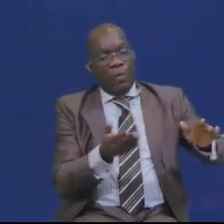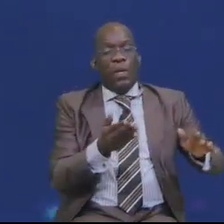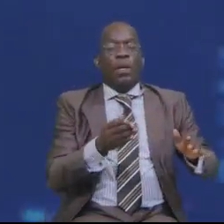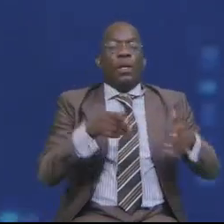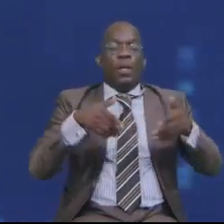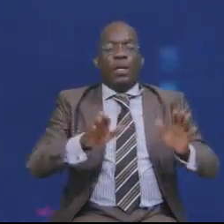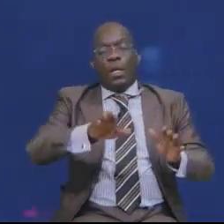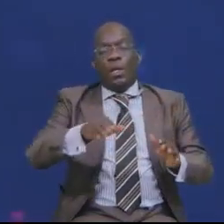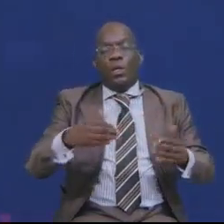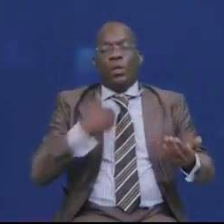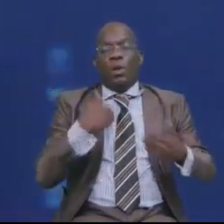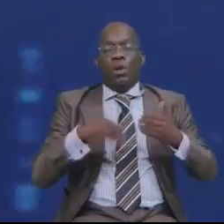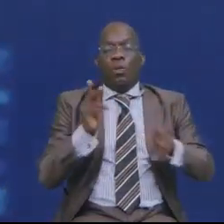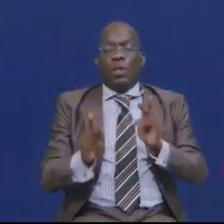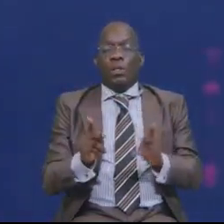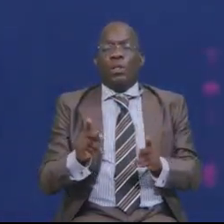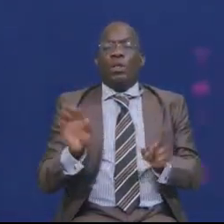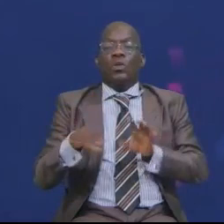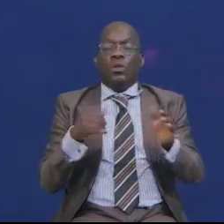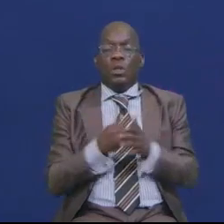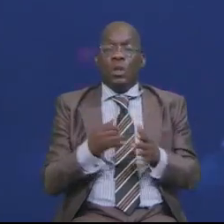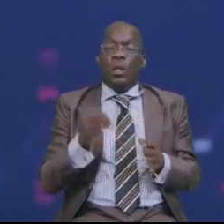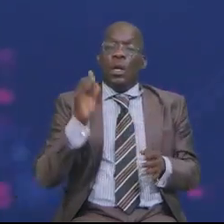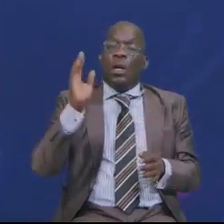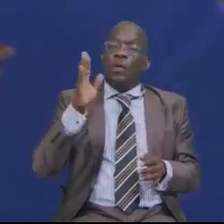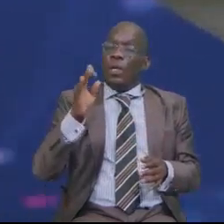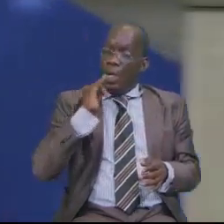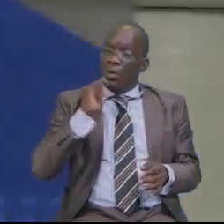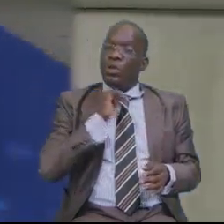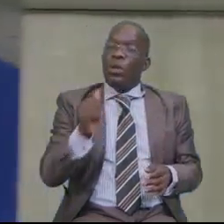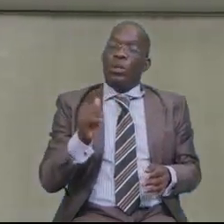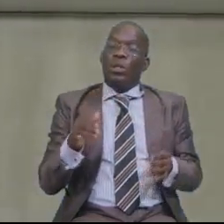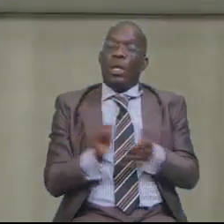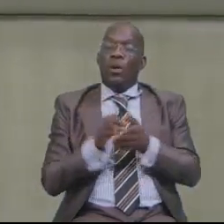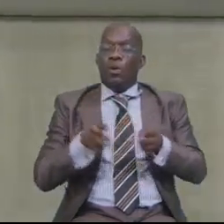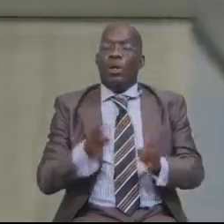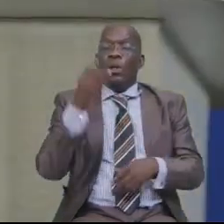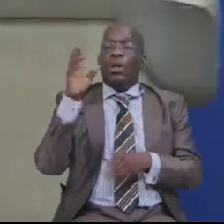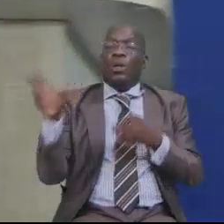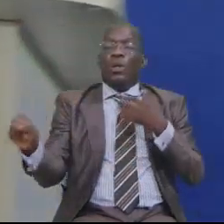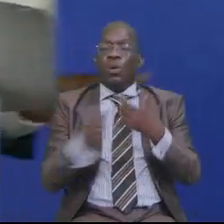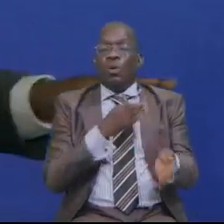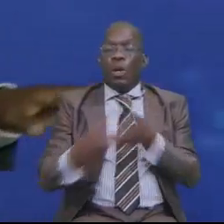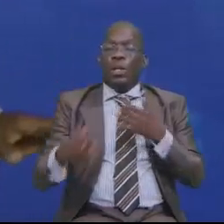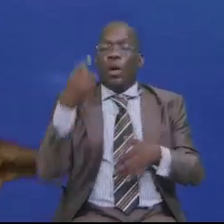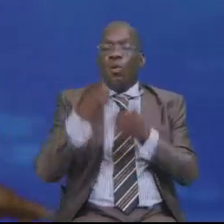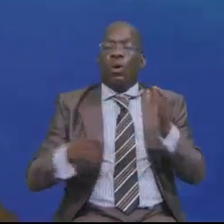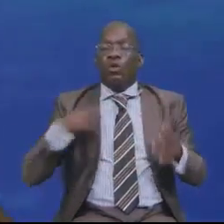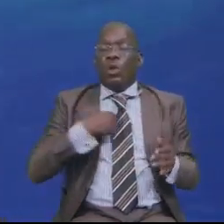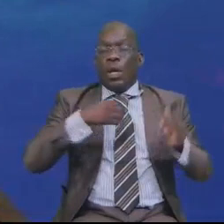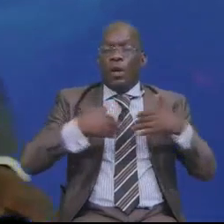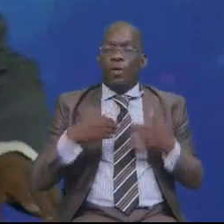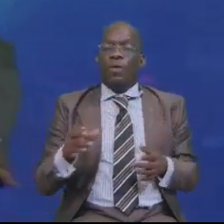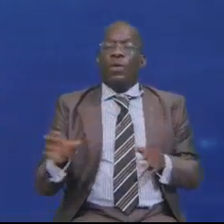young person come and take over. Evangelism is not like that. No matter what we have done, no matter where we have